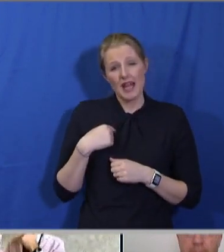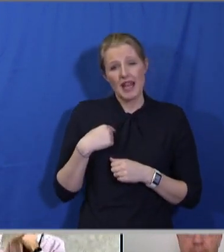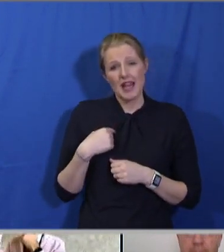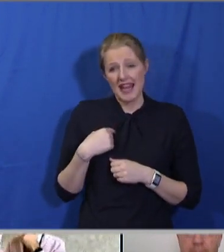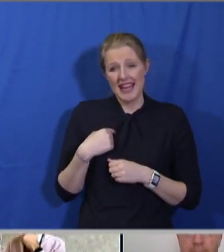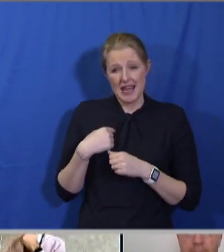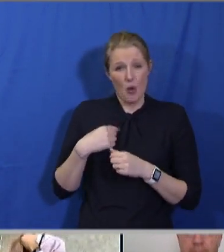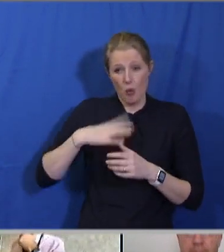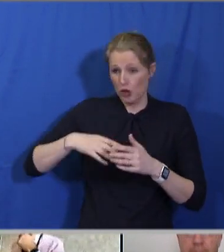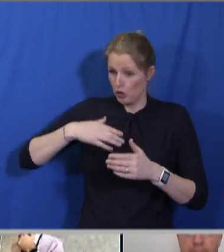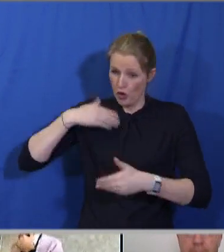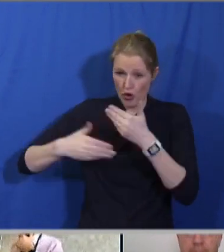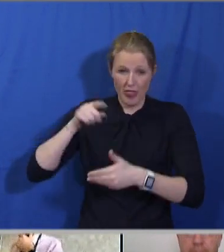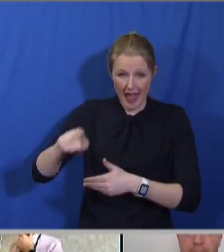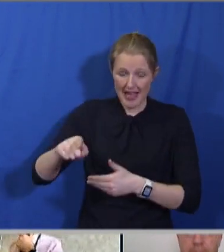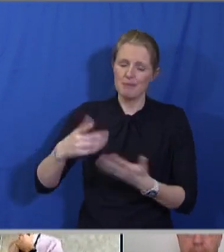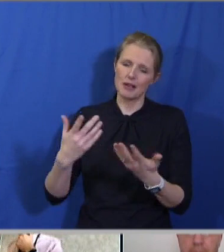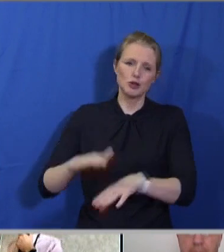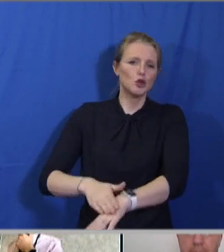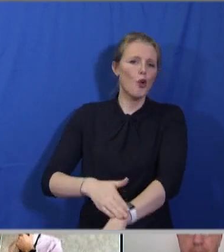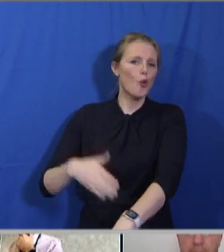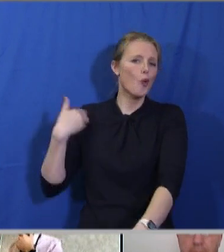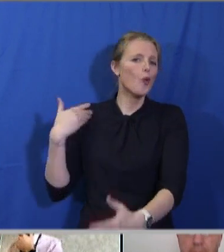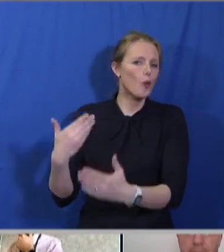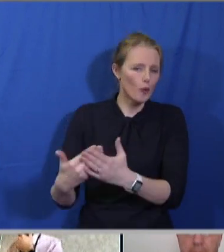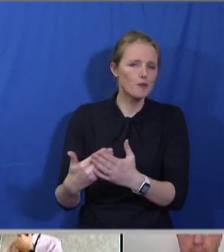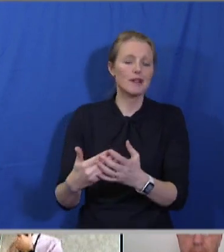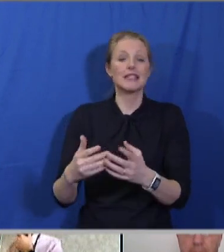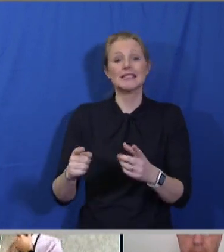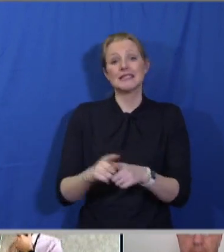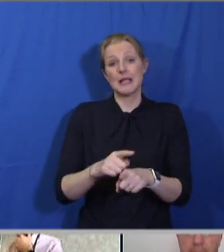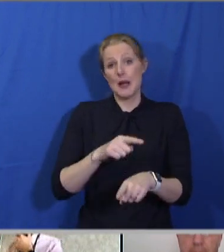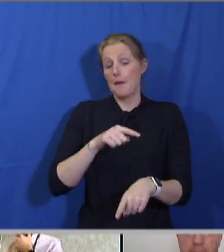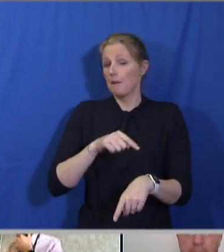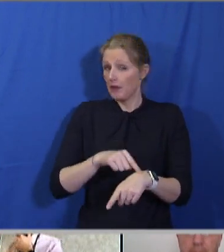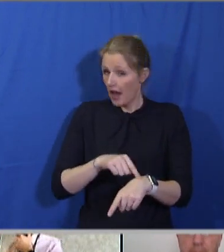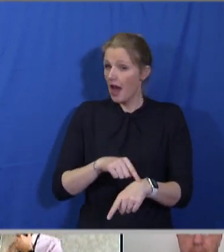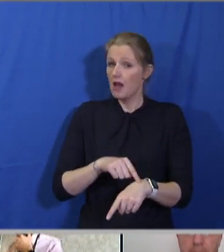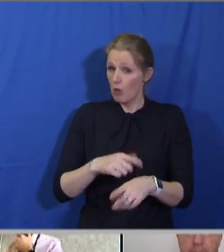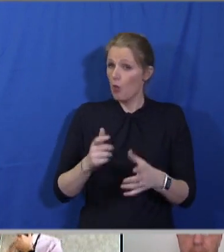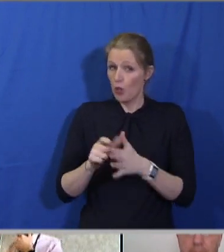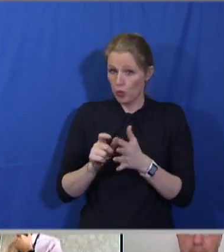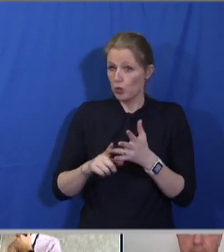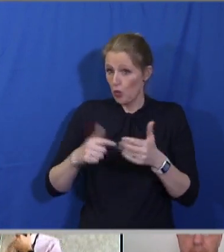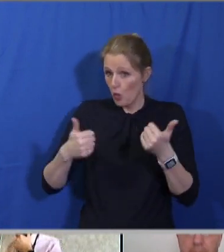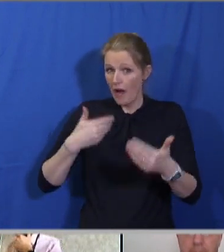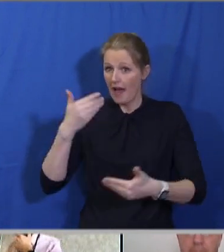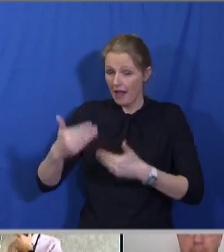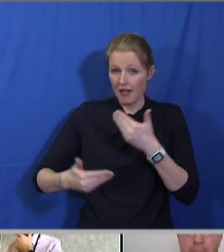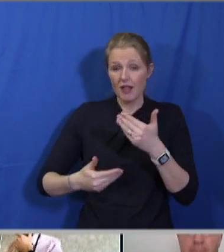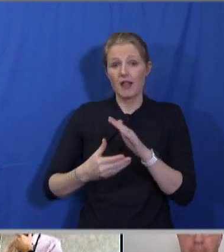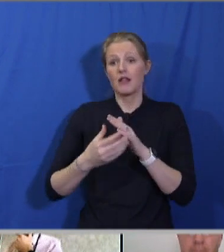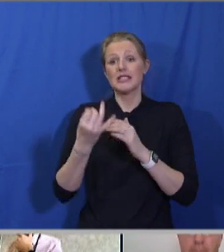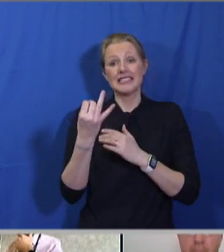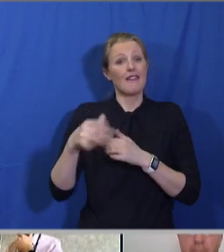would ideally have liked. That said, we have a good level of coverage and a good level of service across those areas